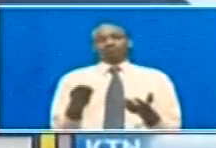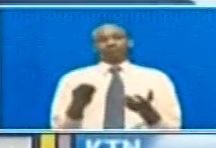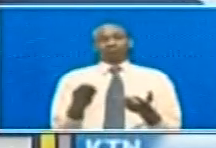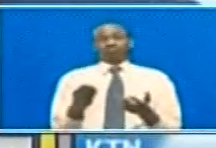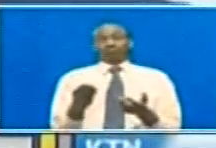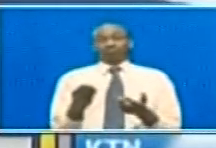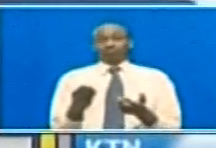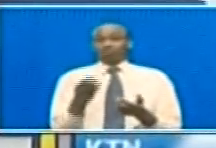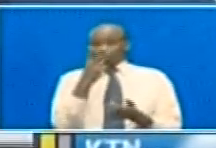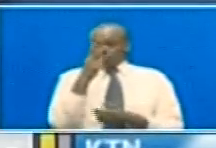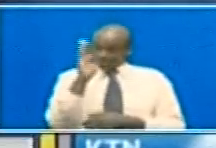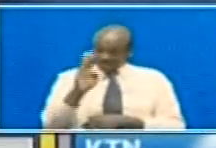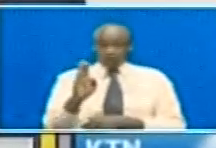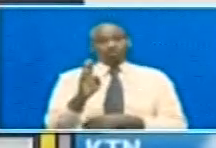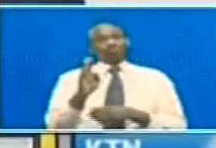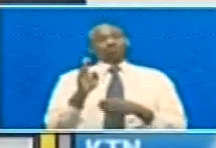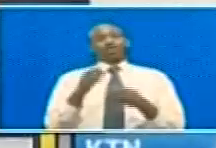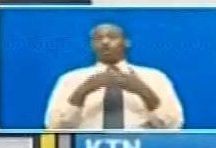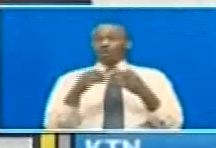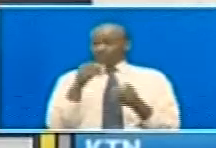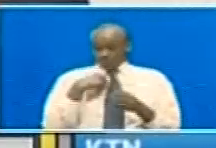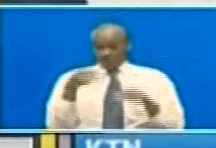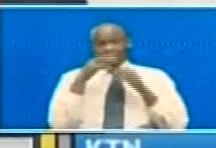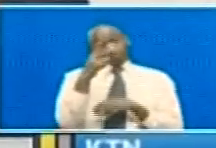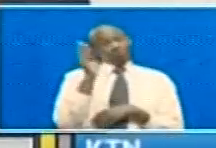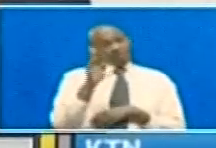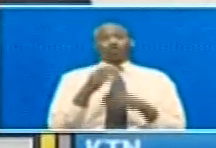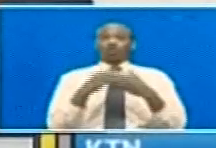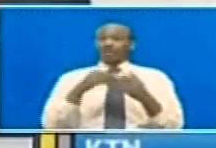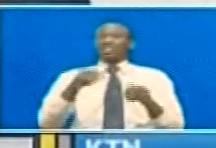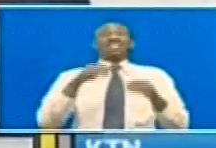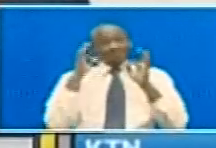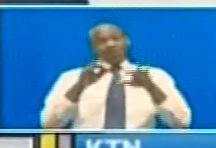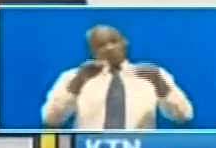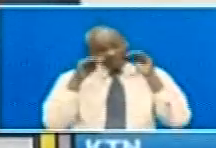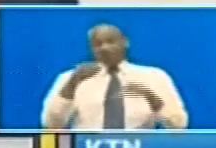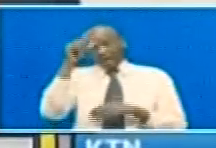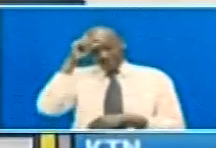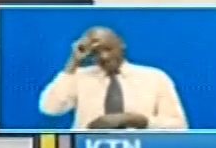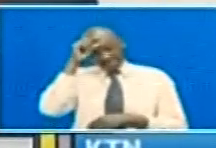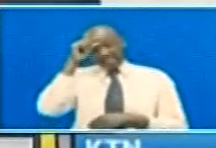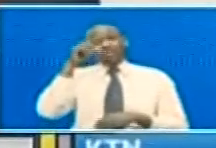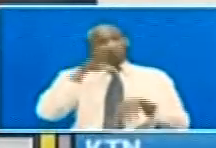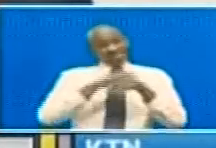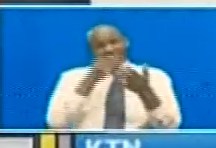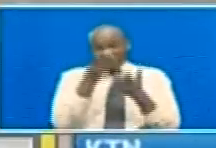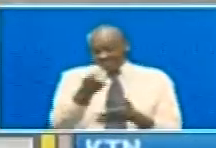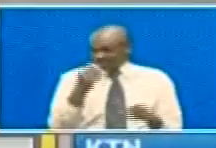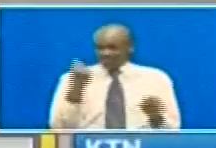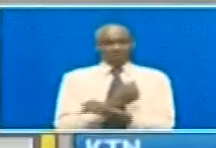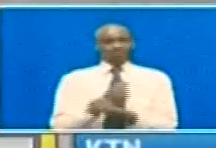$172 billion every year. So if we wait for the government to look for that money, then this process may take some time before we expand these